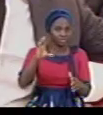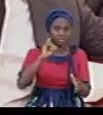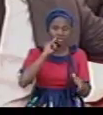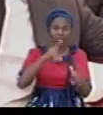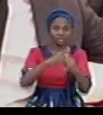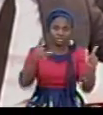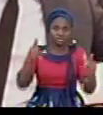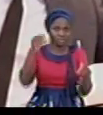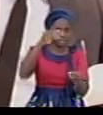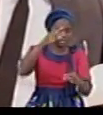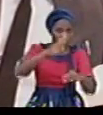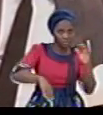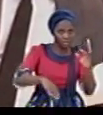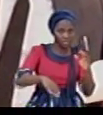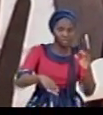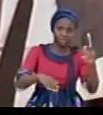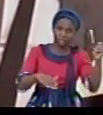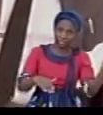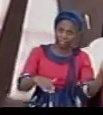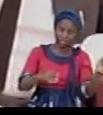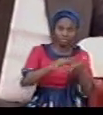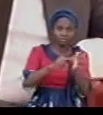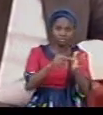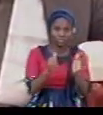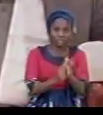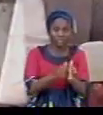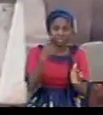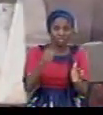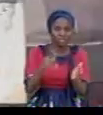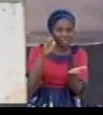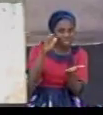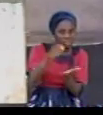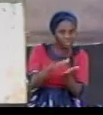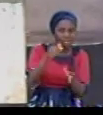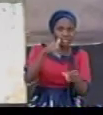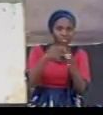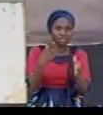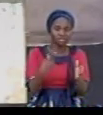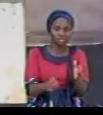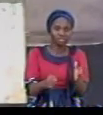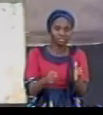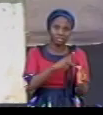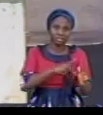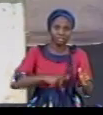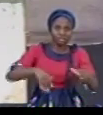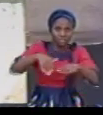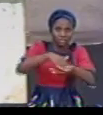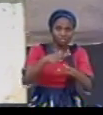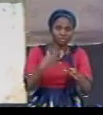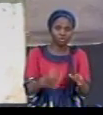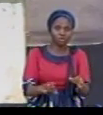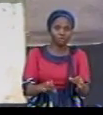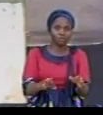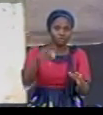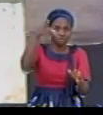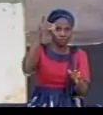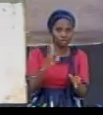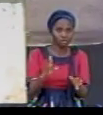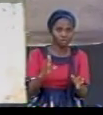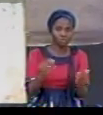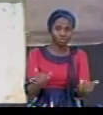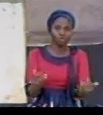A. That means the least in the kingdom of God today is